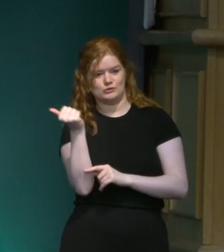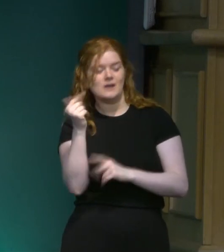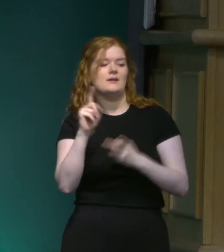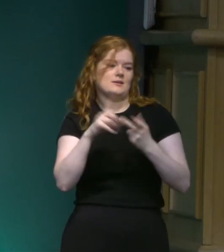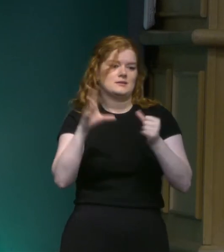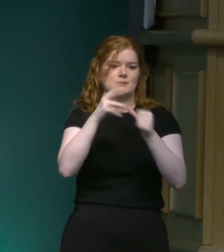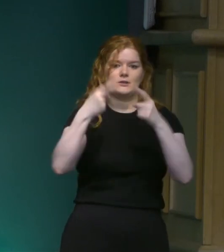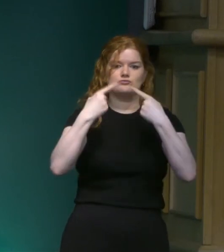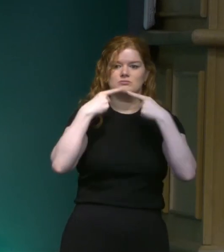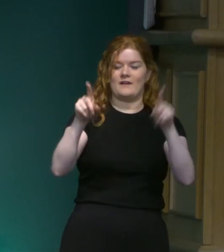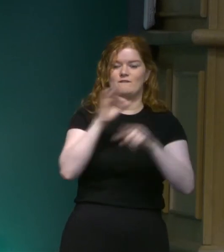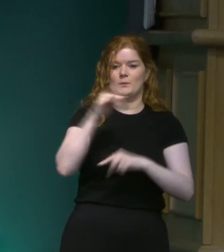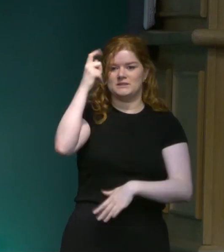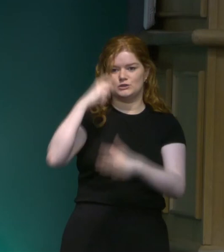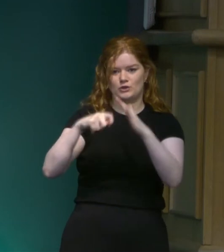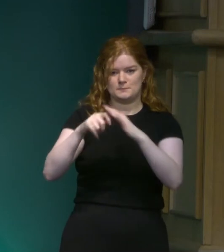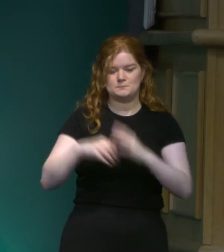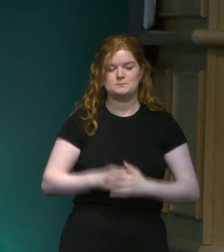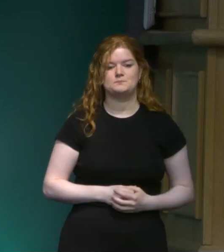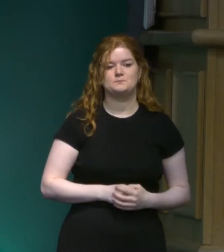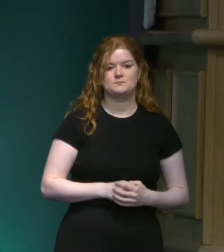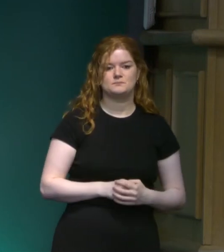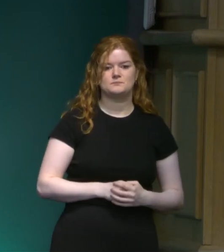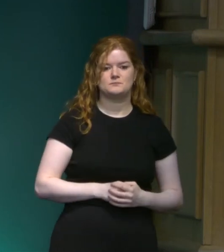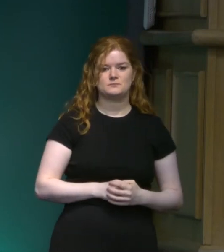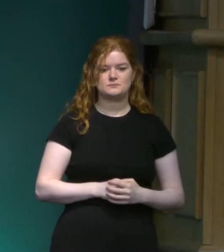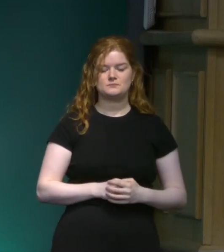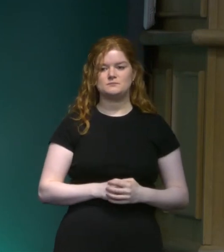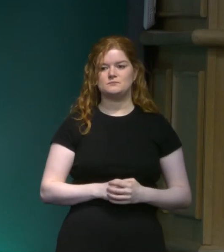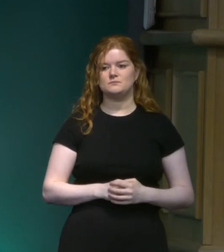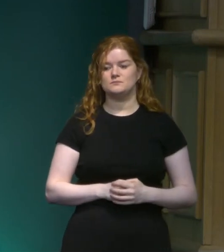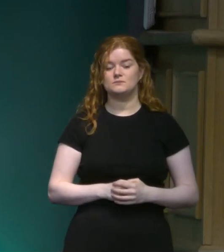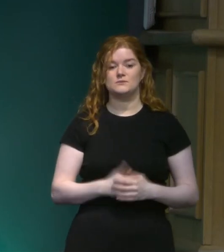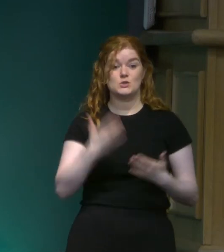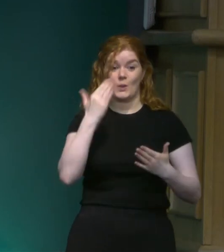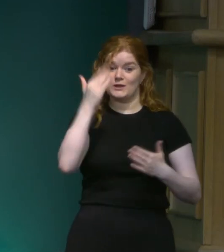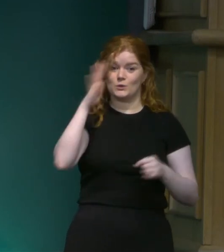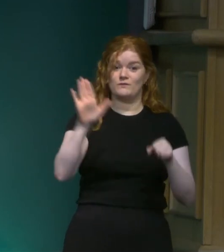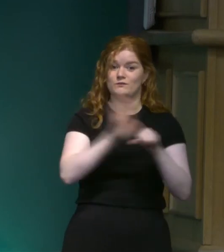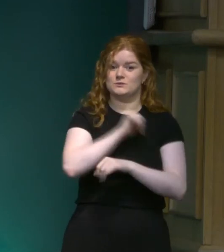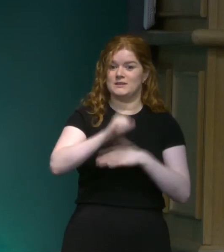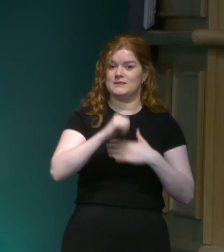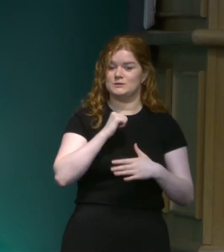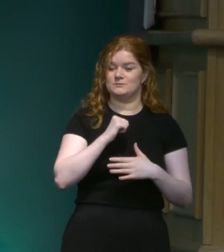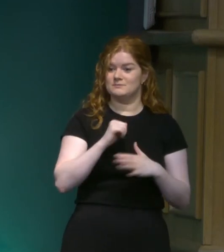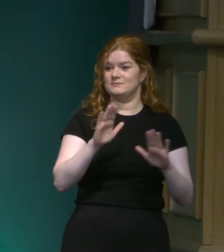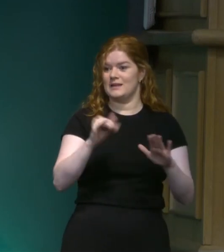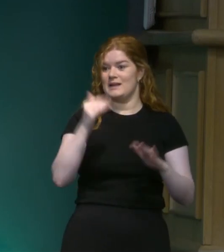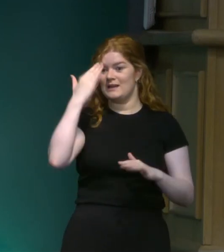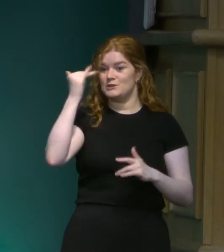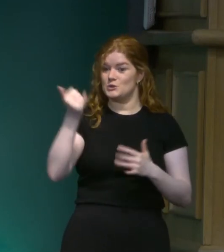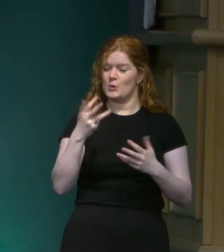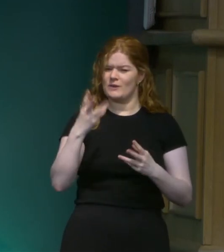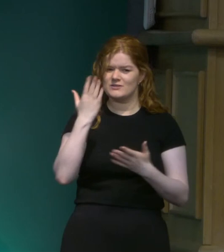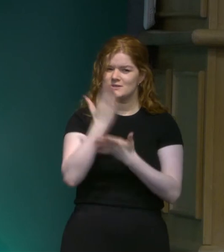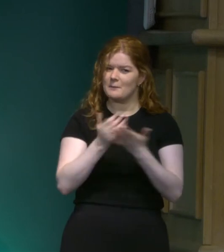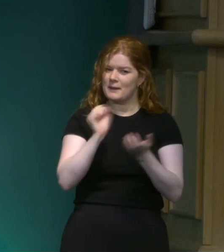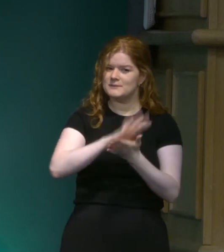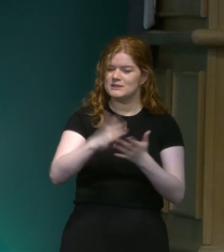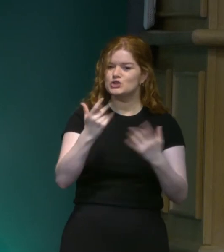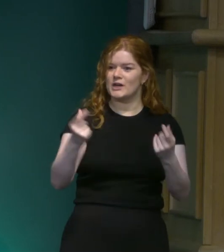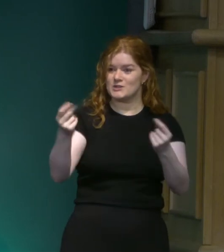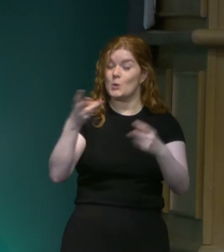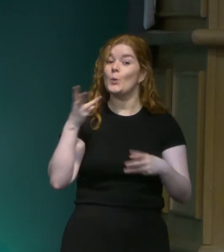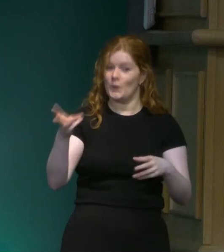a special address from on t-shirt and so we have a packed agenda and notwithstanding some empty chairs I I